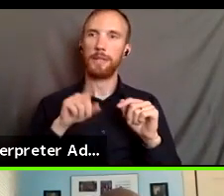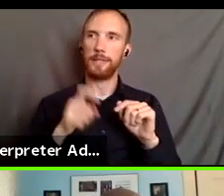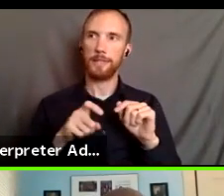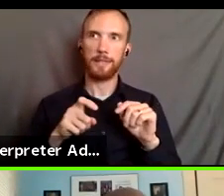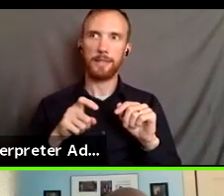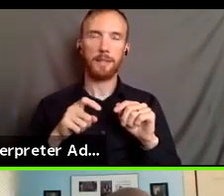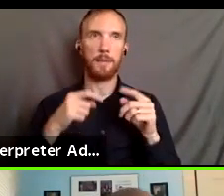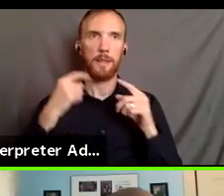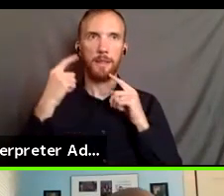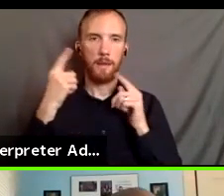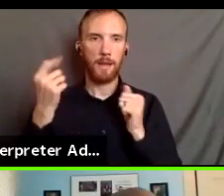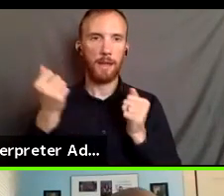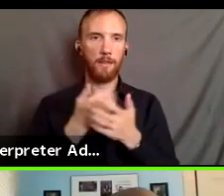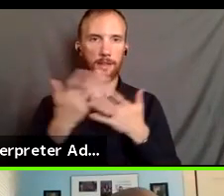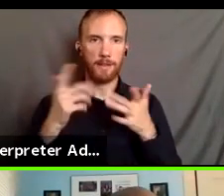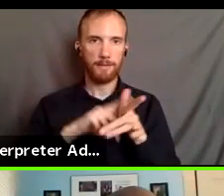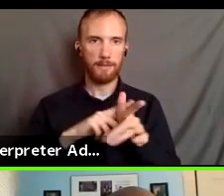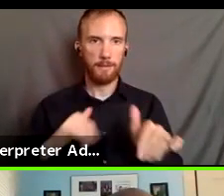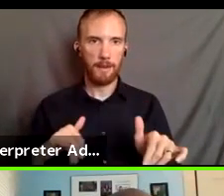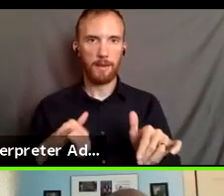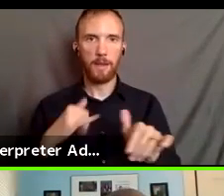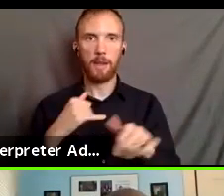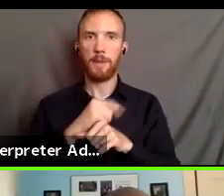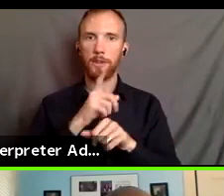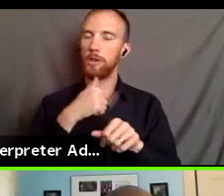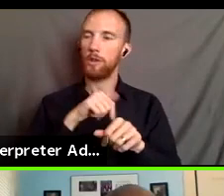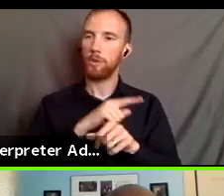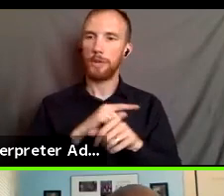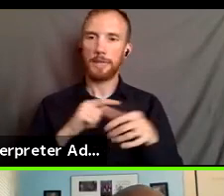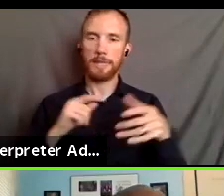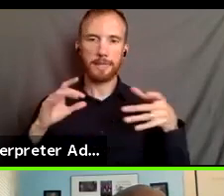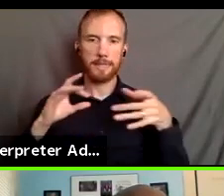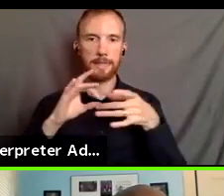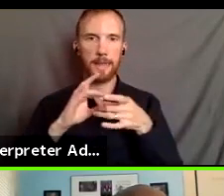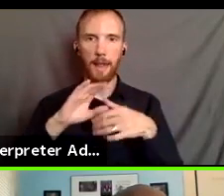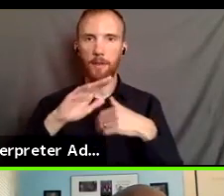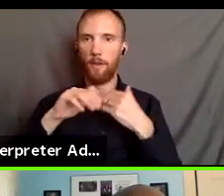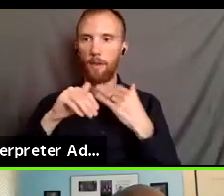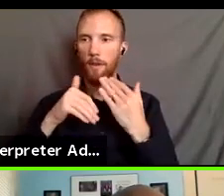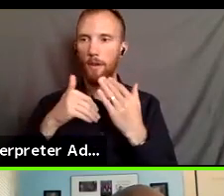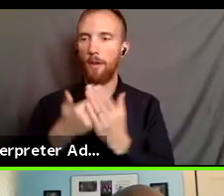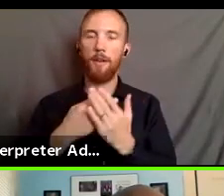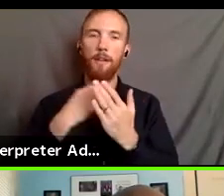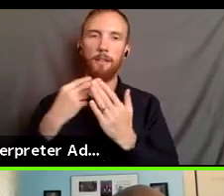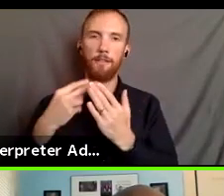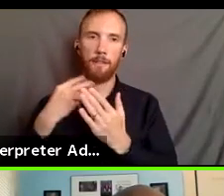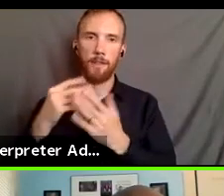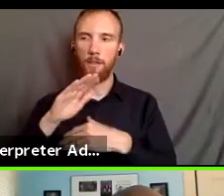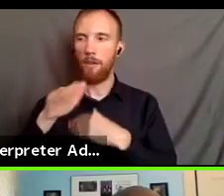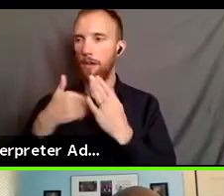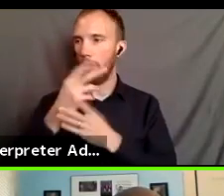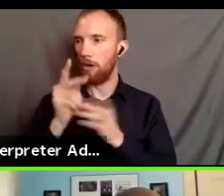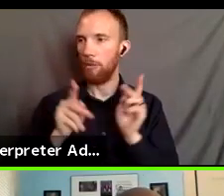looking at we're connecting with all voices the stakeholders